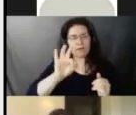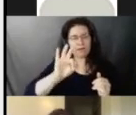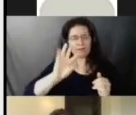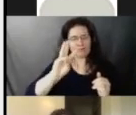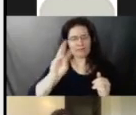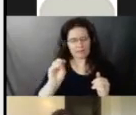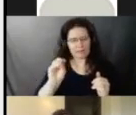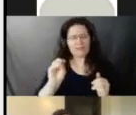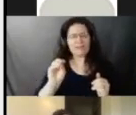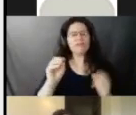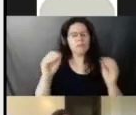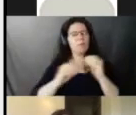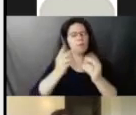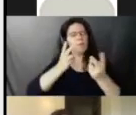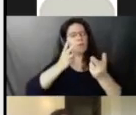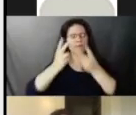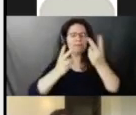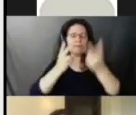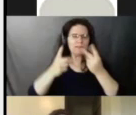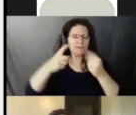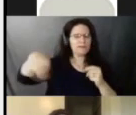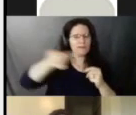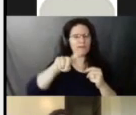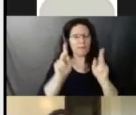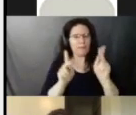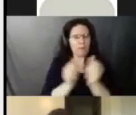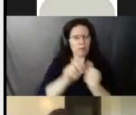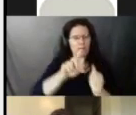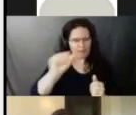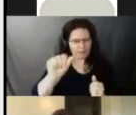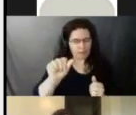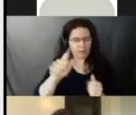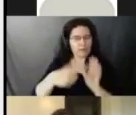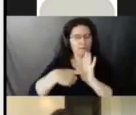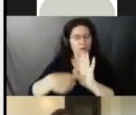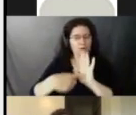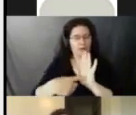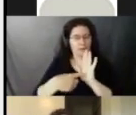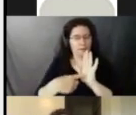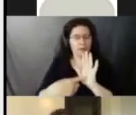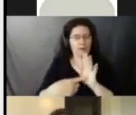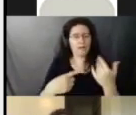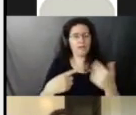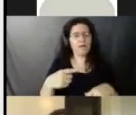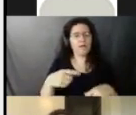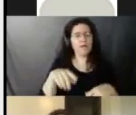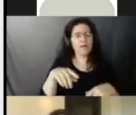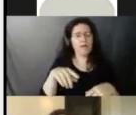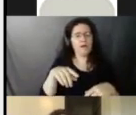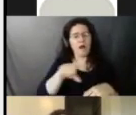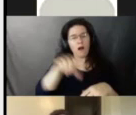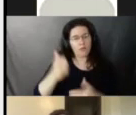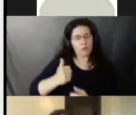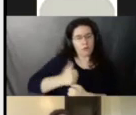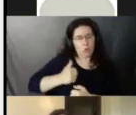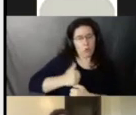prevalent because World War II veterans injured that now had disabilities